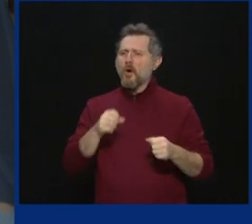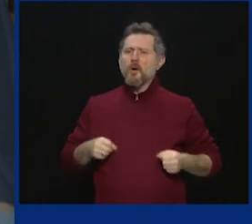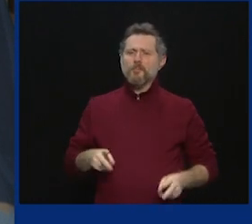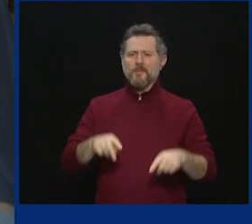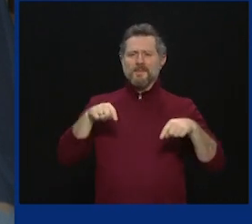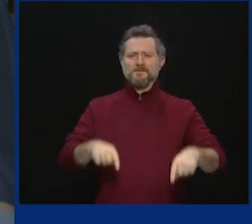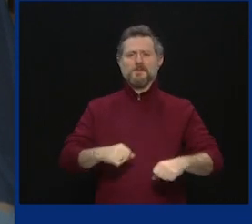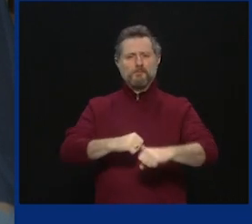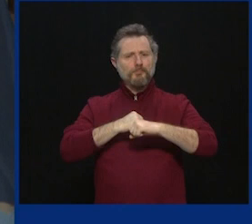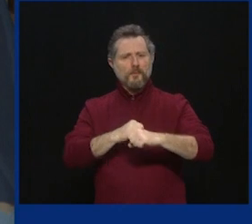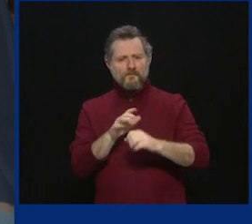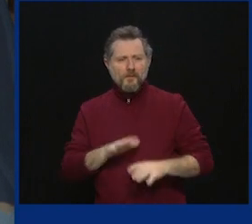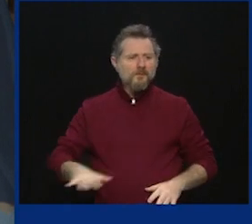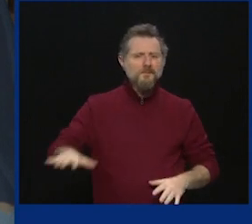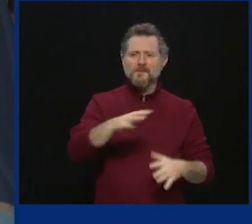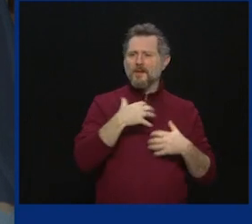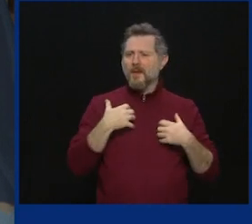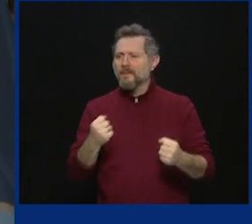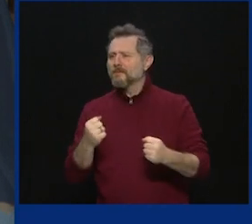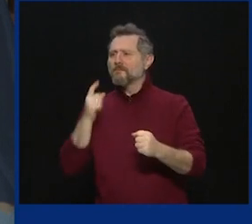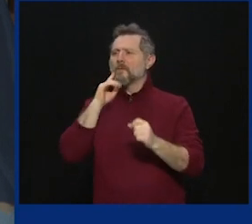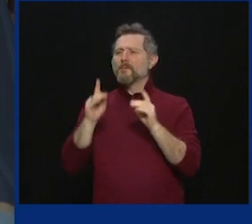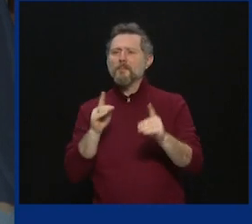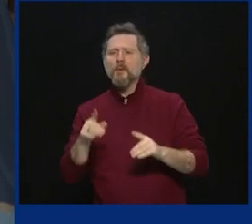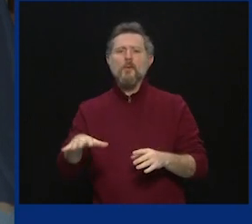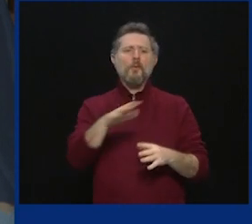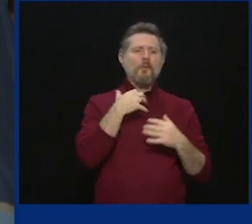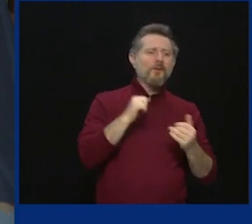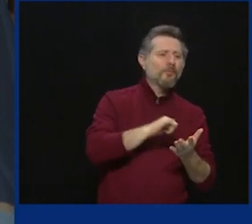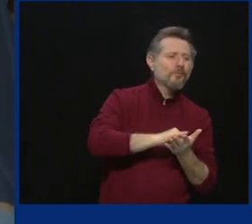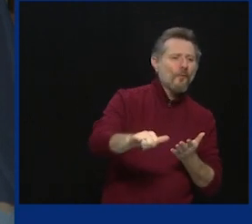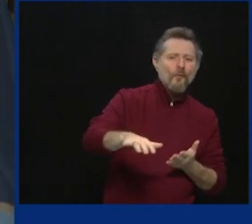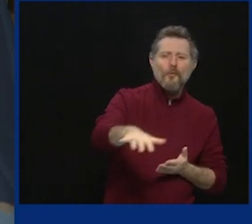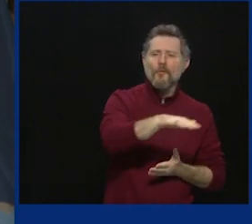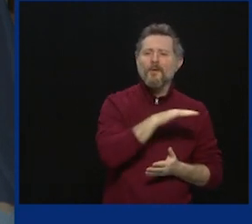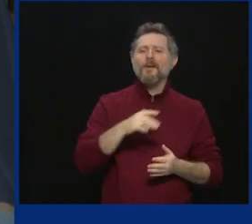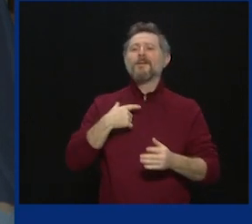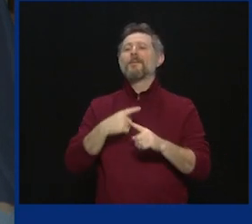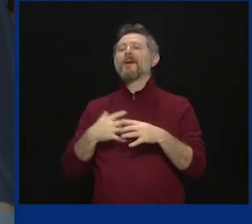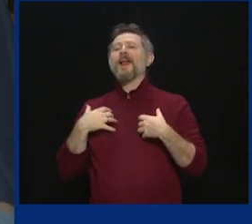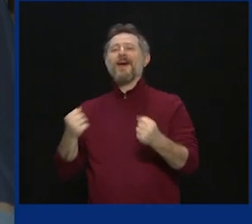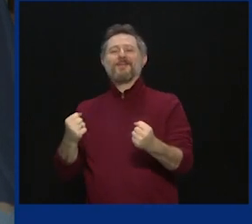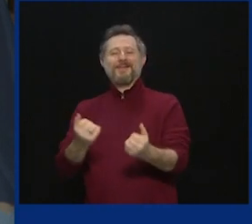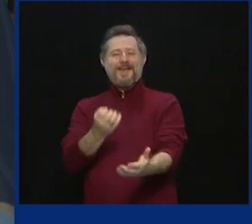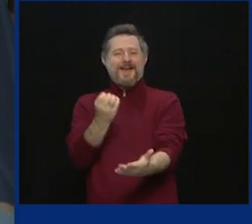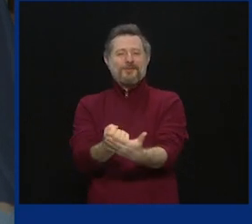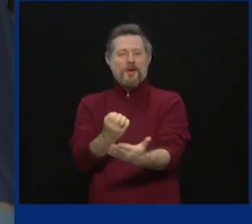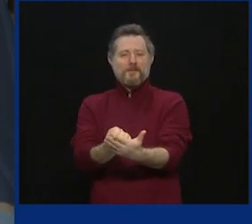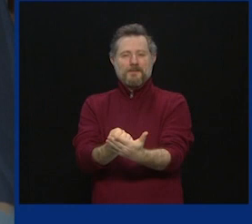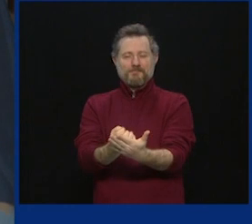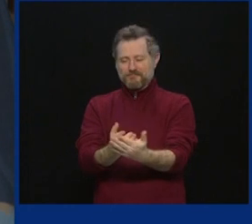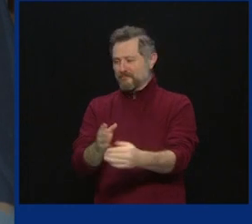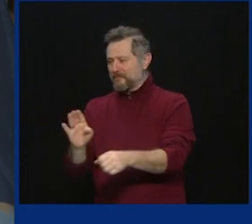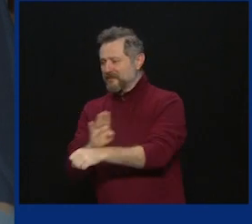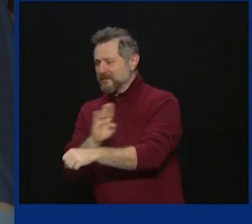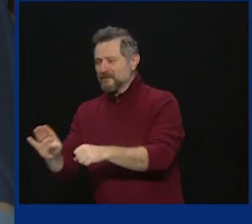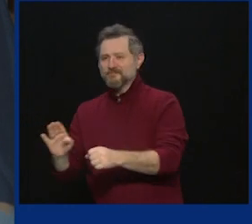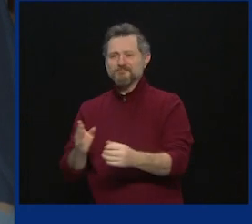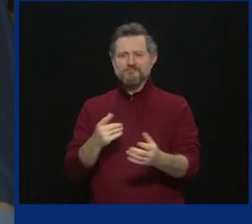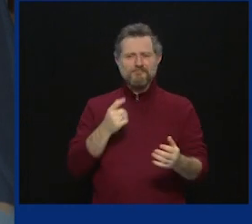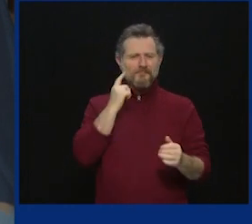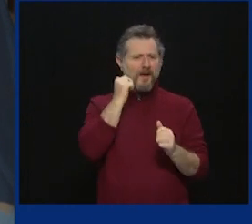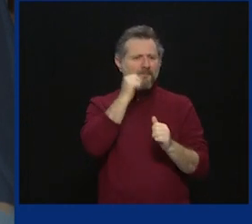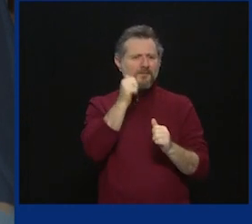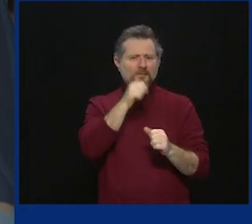of your health, but the health of the people throughout this state, as well as the health of our economy. So my team and I have been working around the clock to